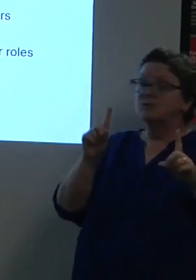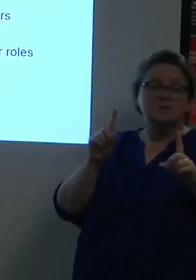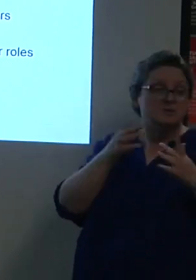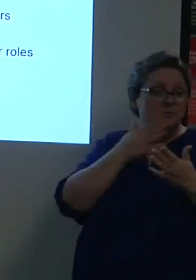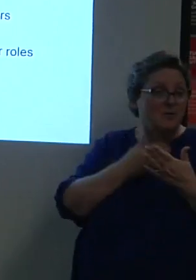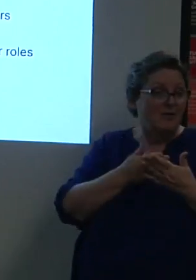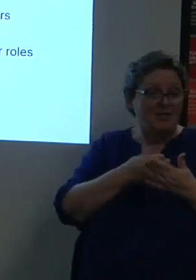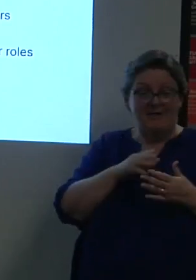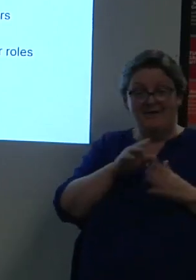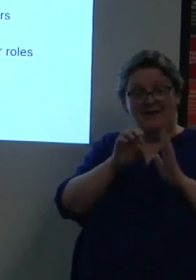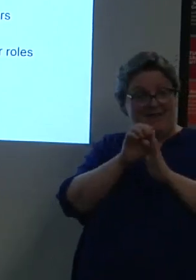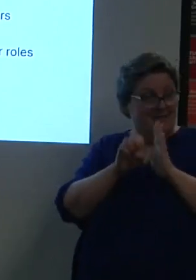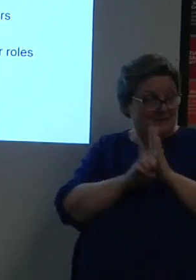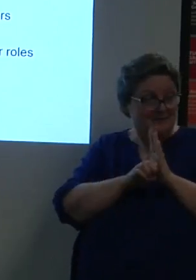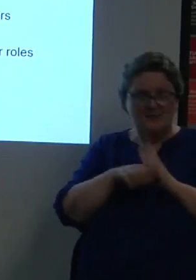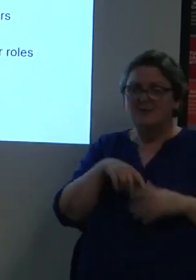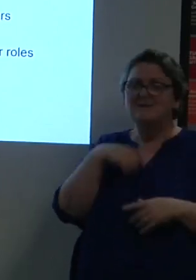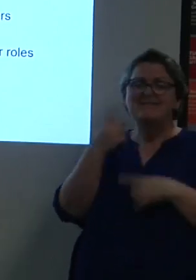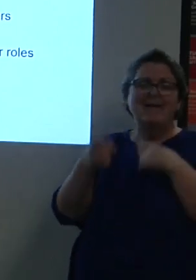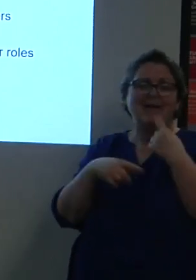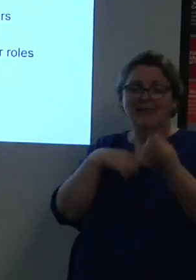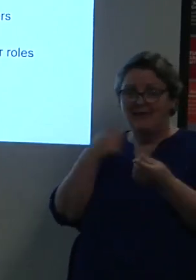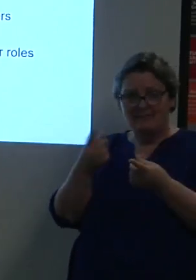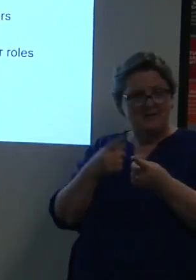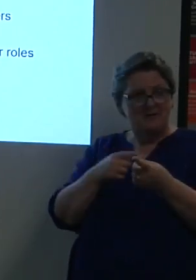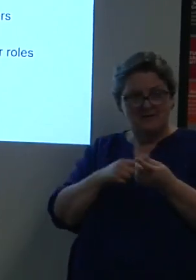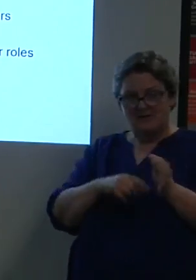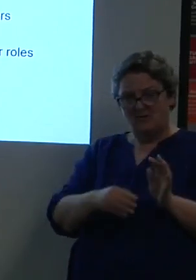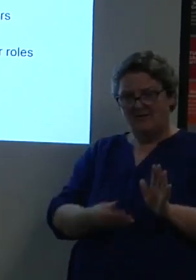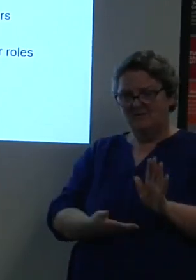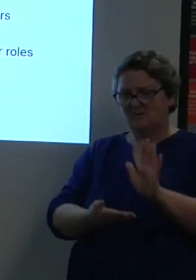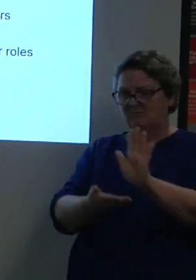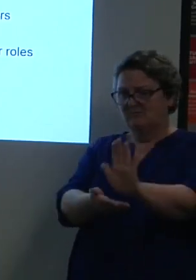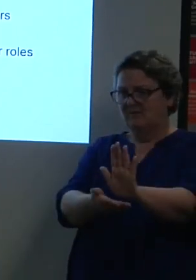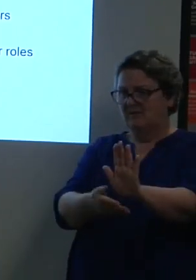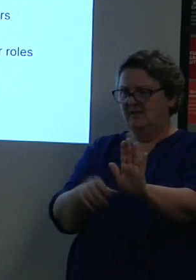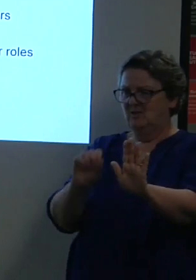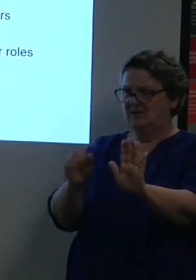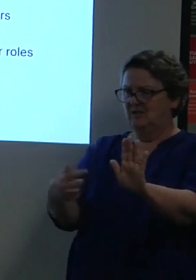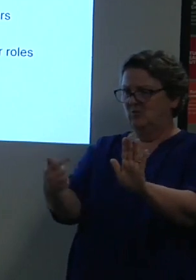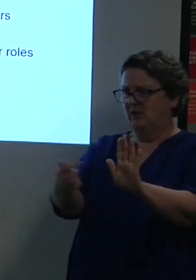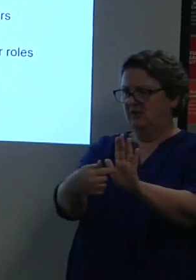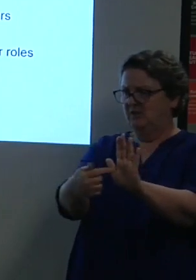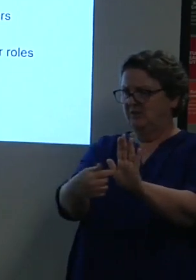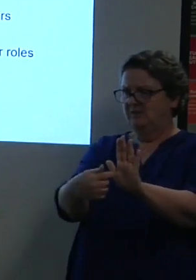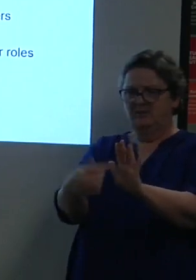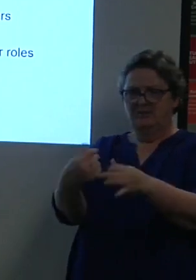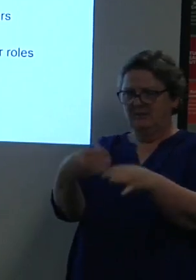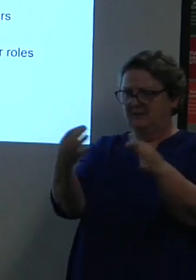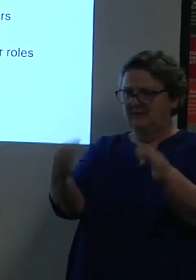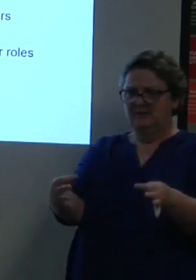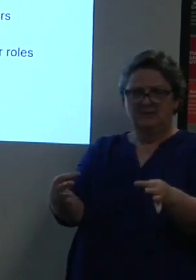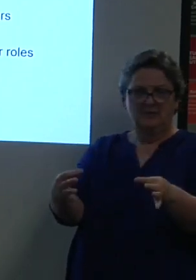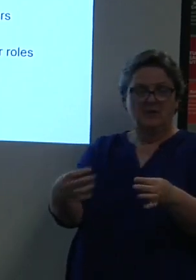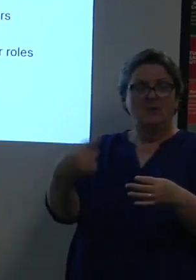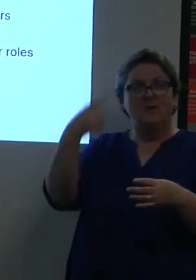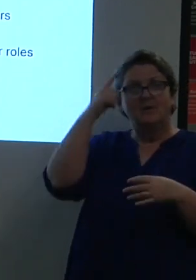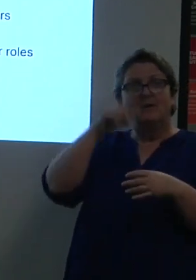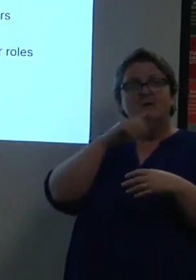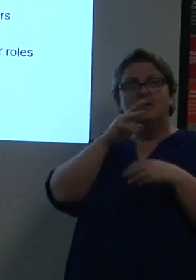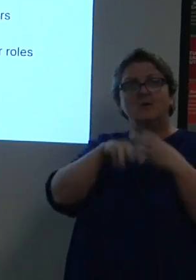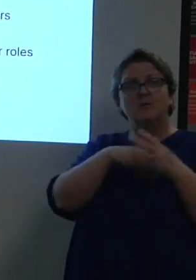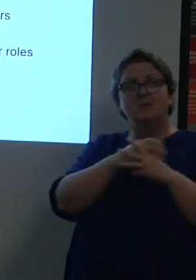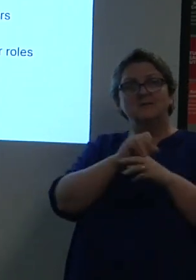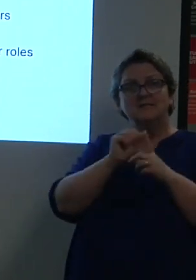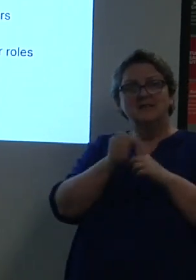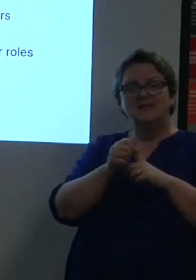want to tell our students about ethical challenges. Once they have to actually make a decision in a hypothetical scenario or thinking on a real world